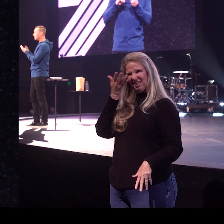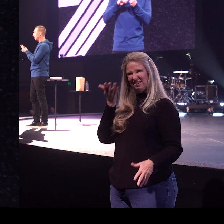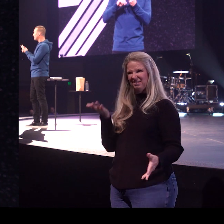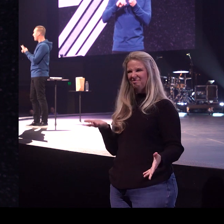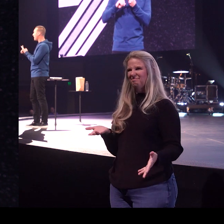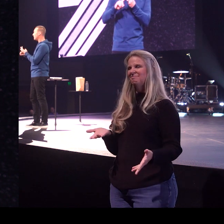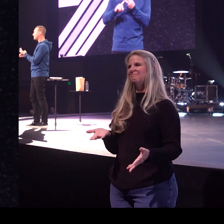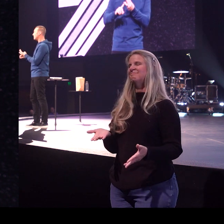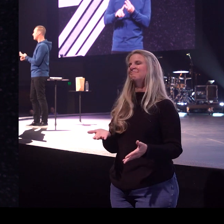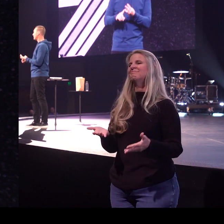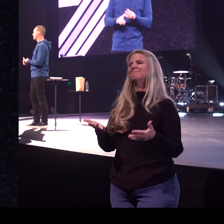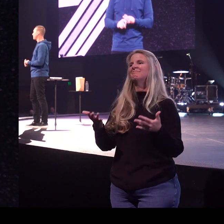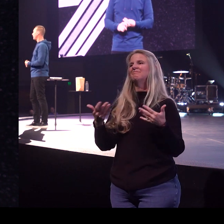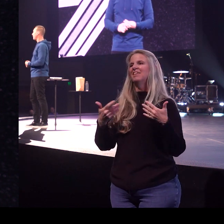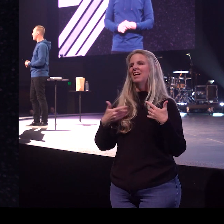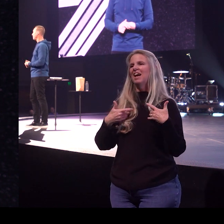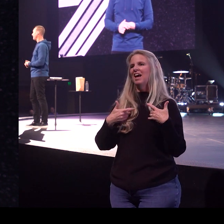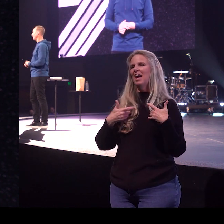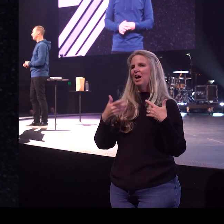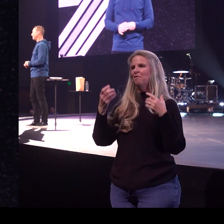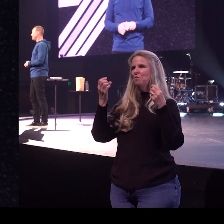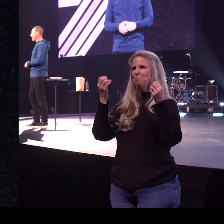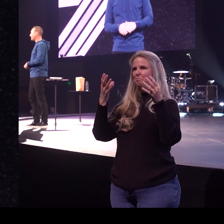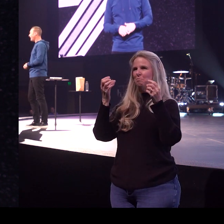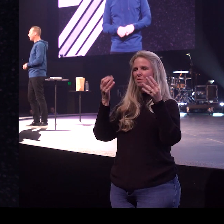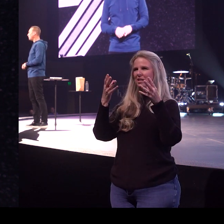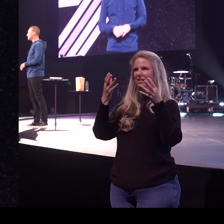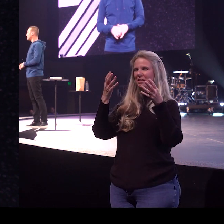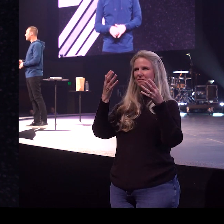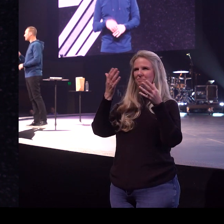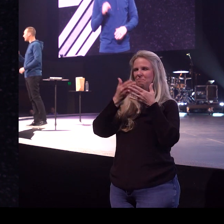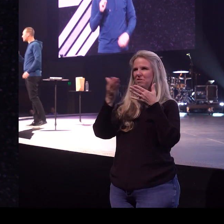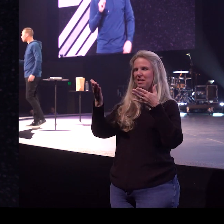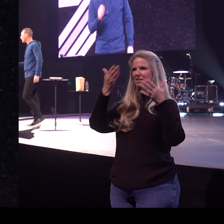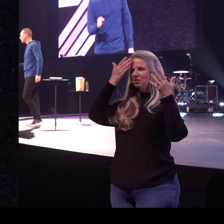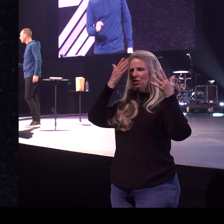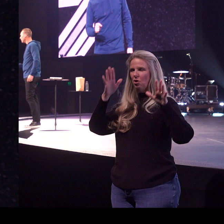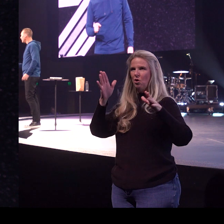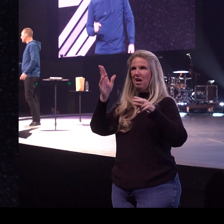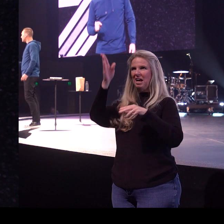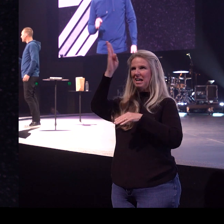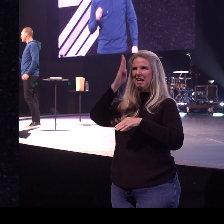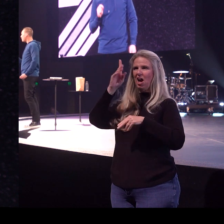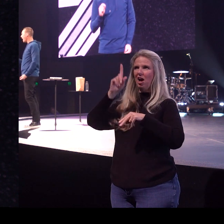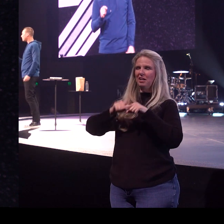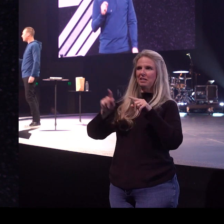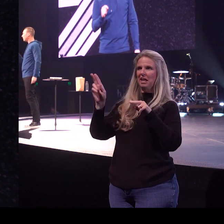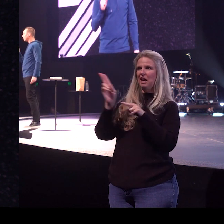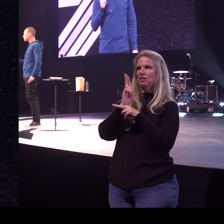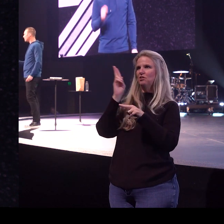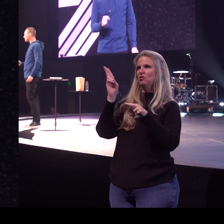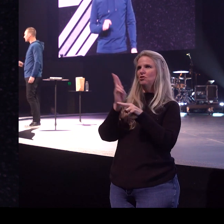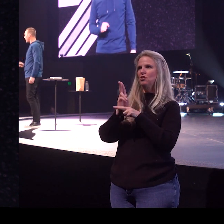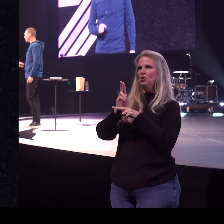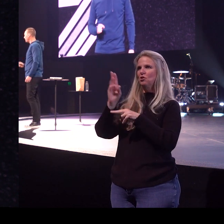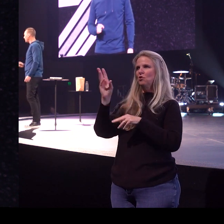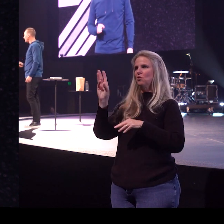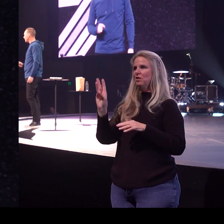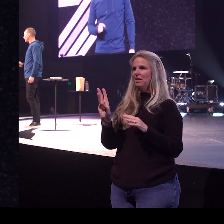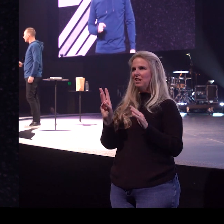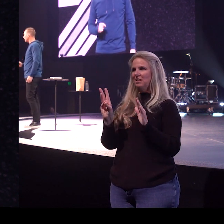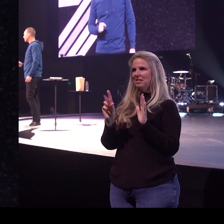You know, has a lot of stuff to still figure out. I mean, God can't use a sixth grader to impact people for Jesus,